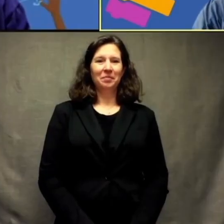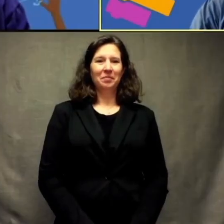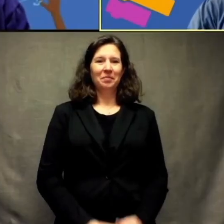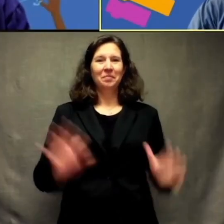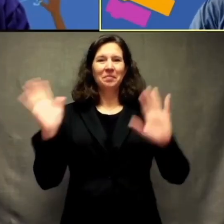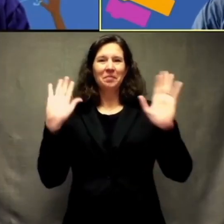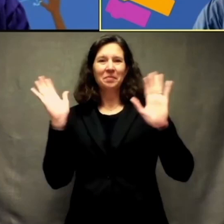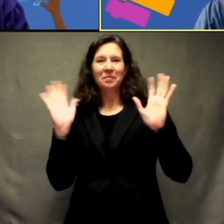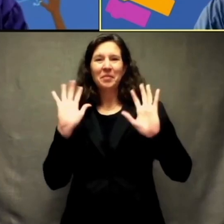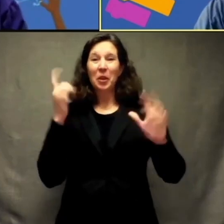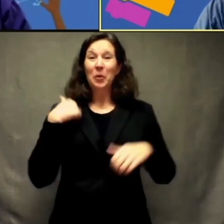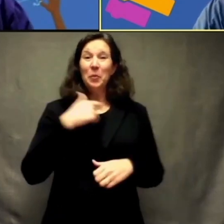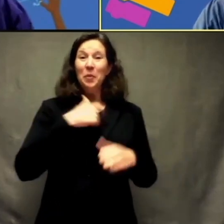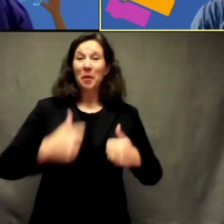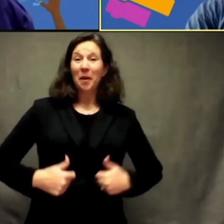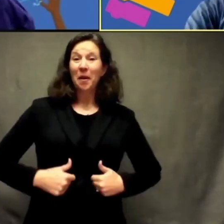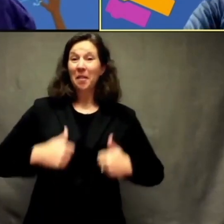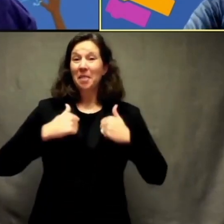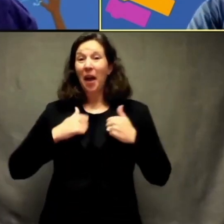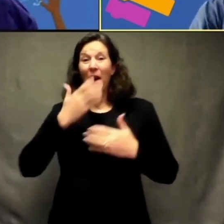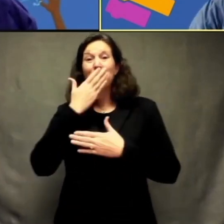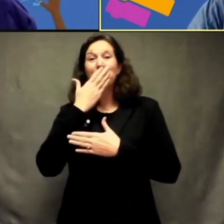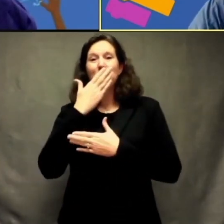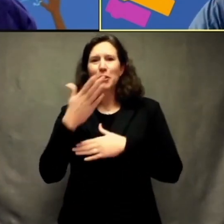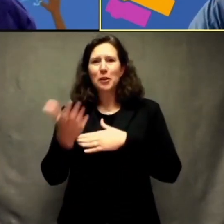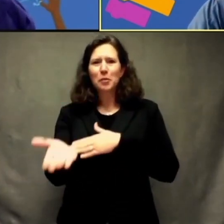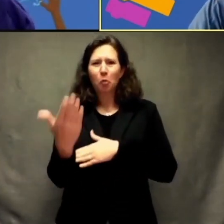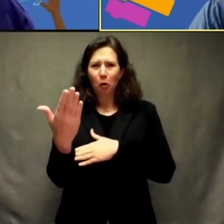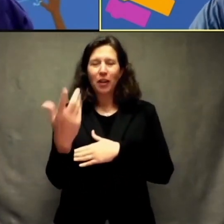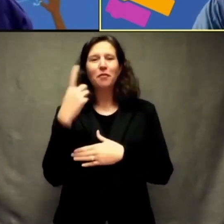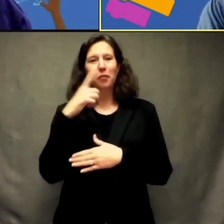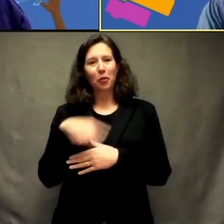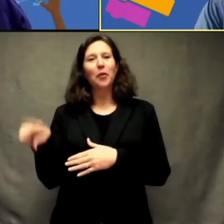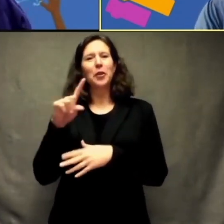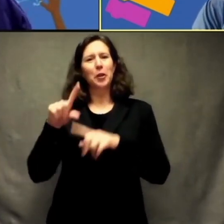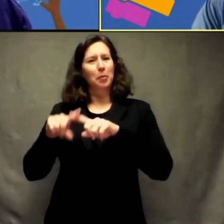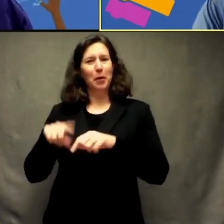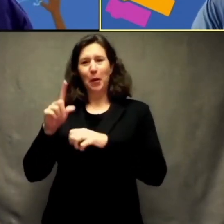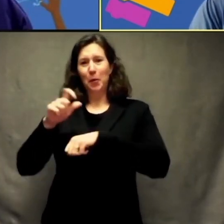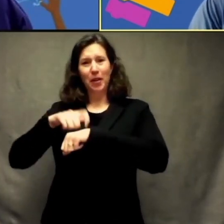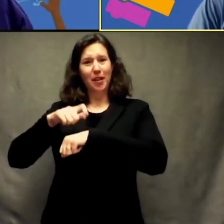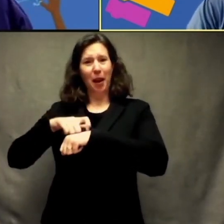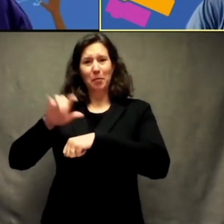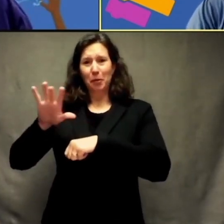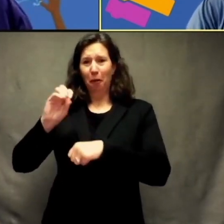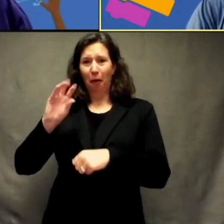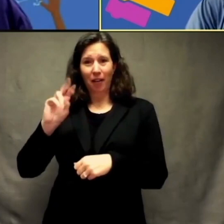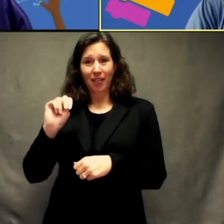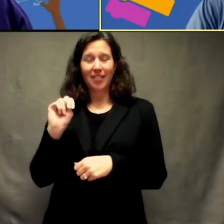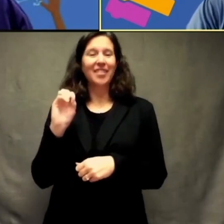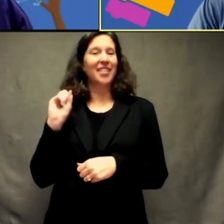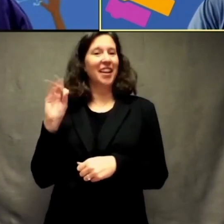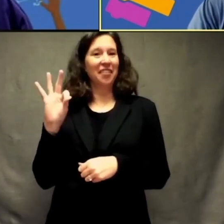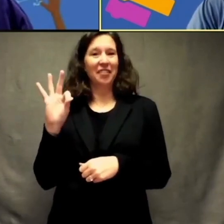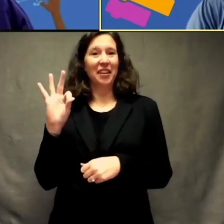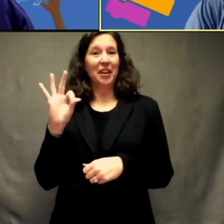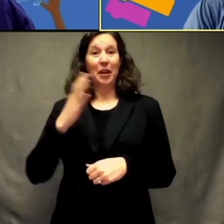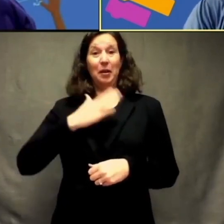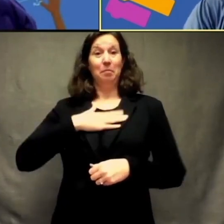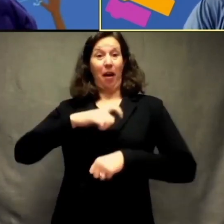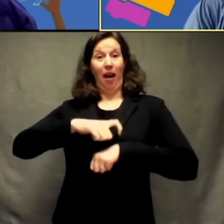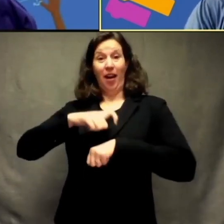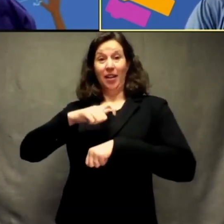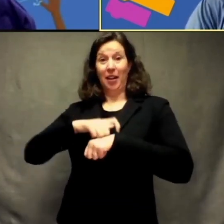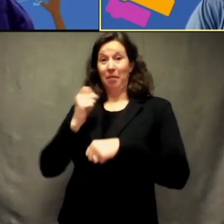We're live. Good morning for those of you, depending on what time you're on. This is my time is